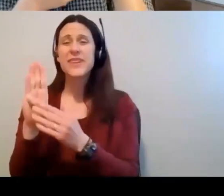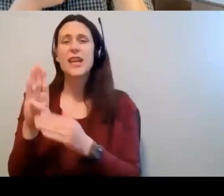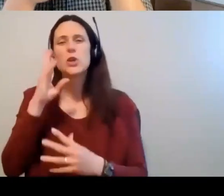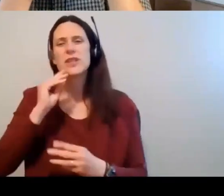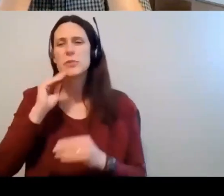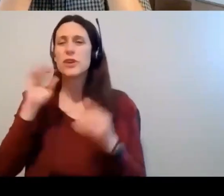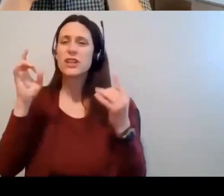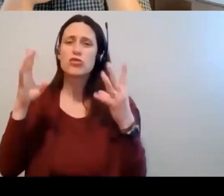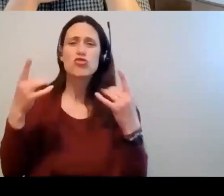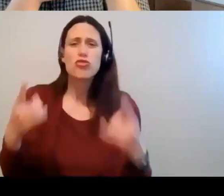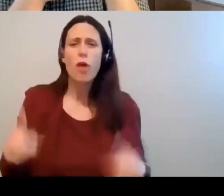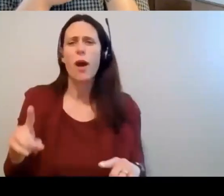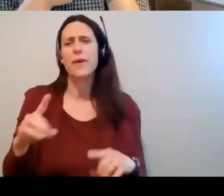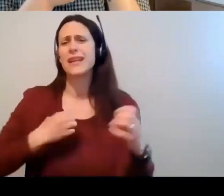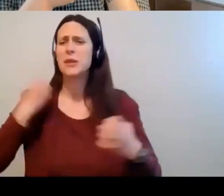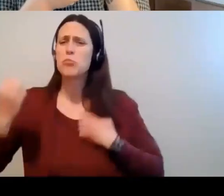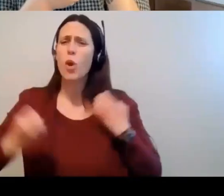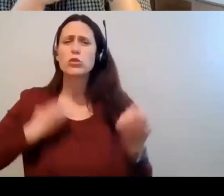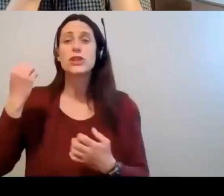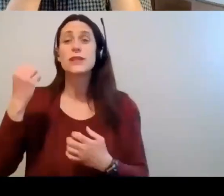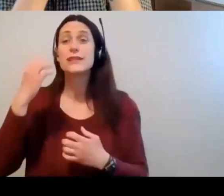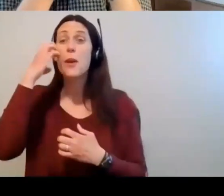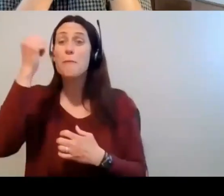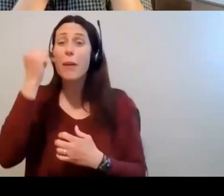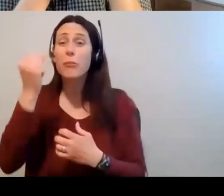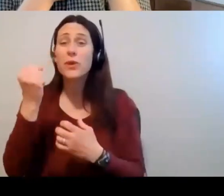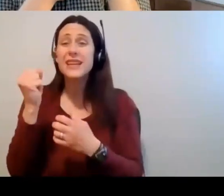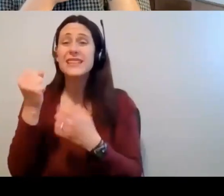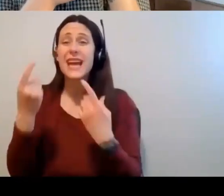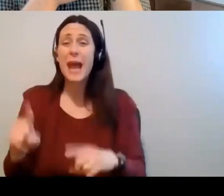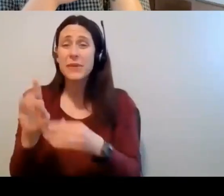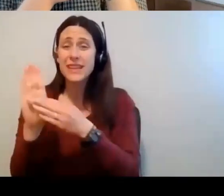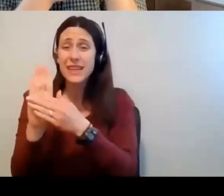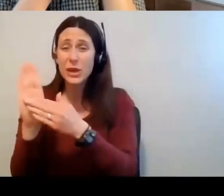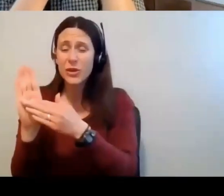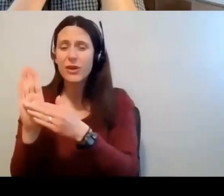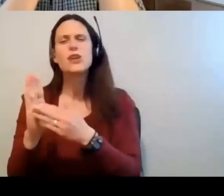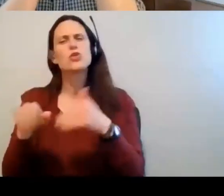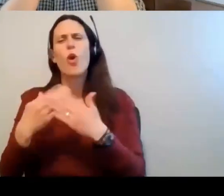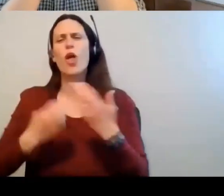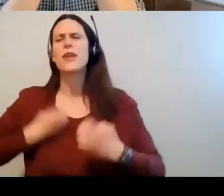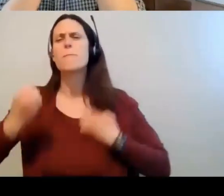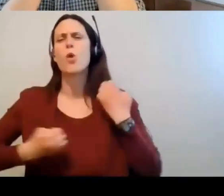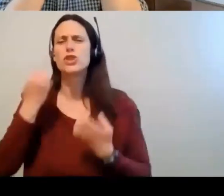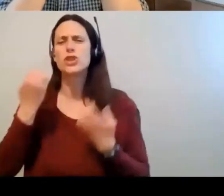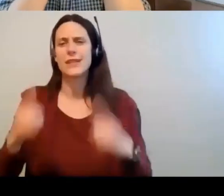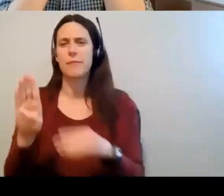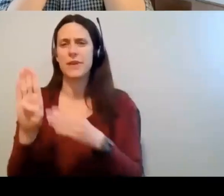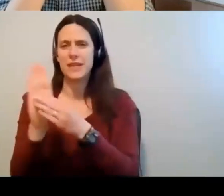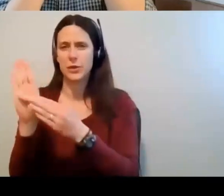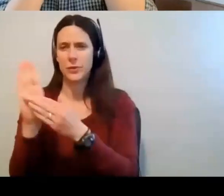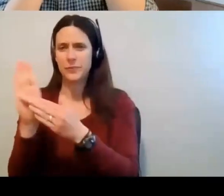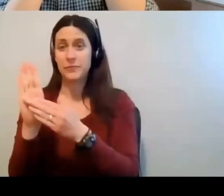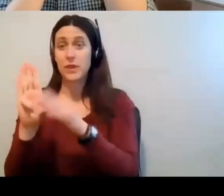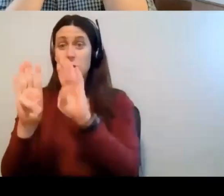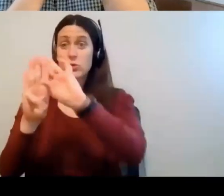us. This is where lots of our memories are made, but it's mostly the emotional center of our brain. So I'm going to ask you to take these 4 fingers